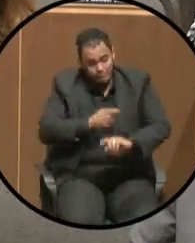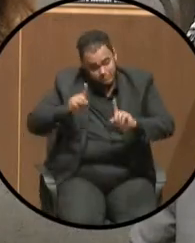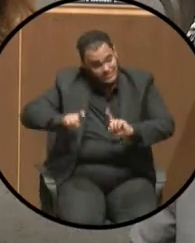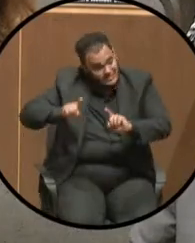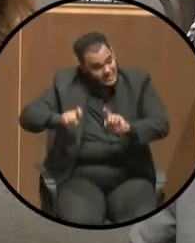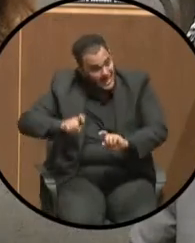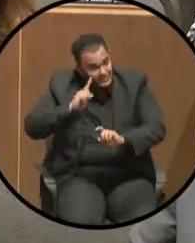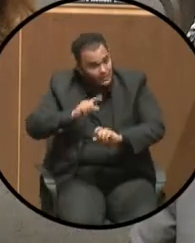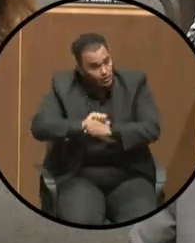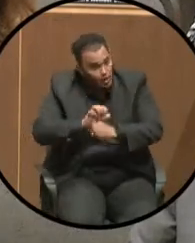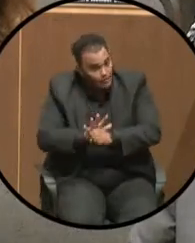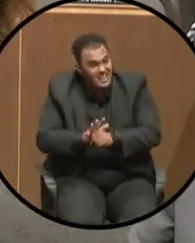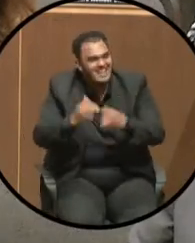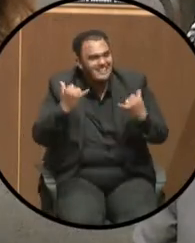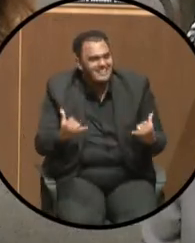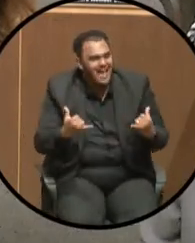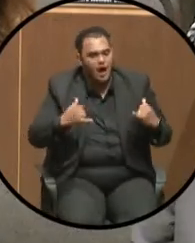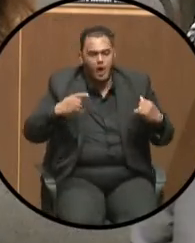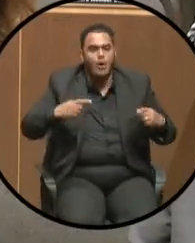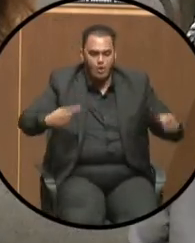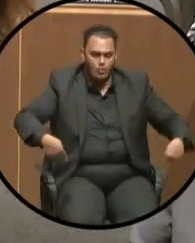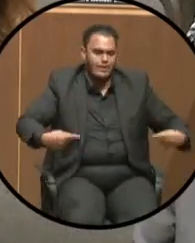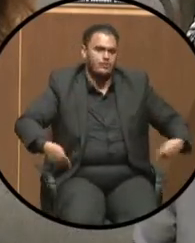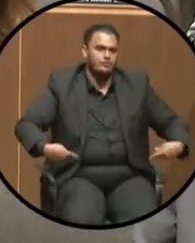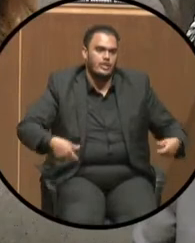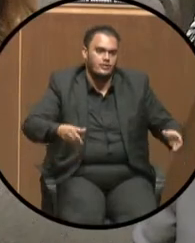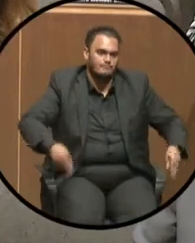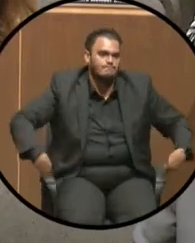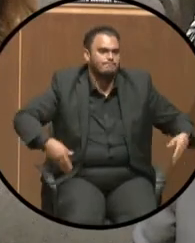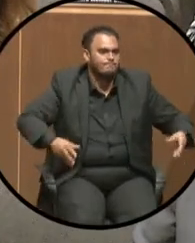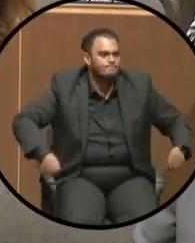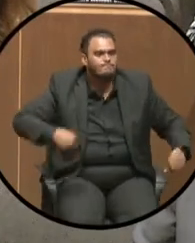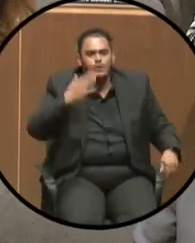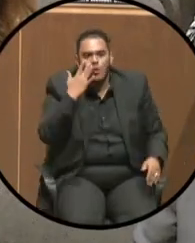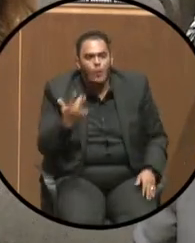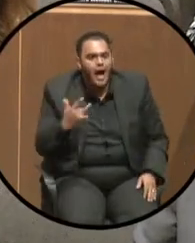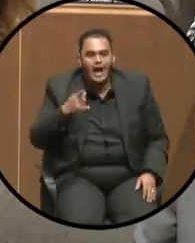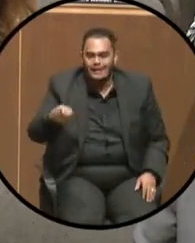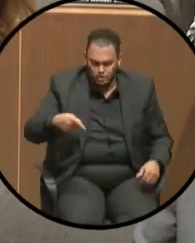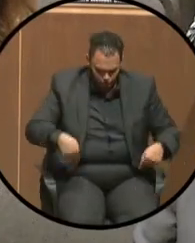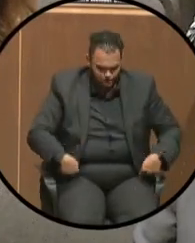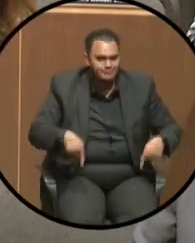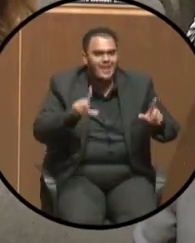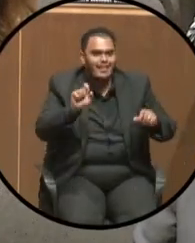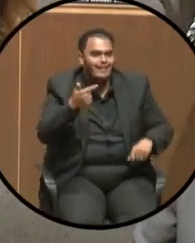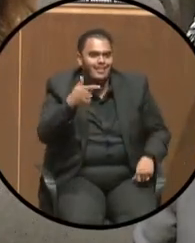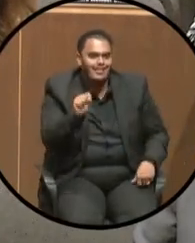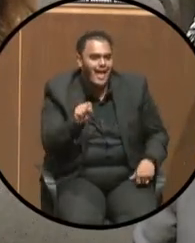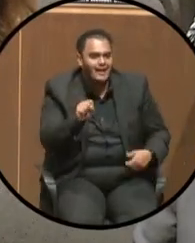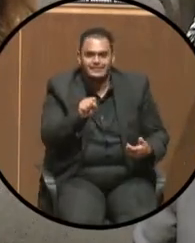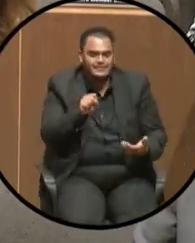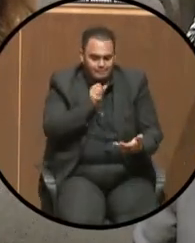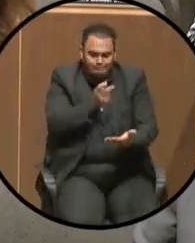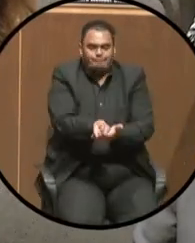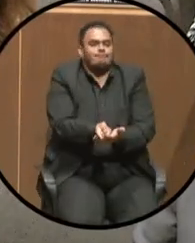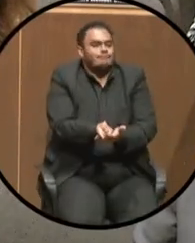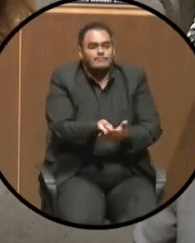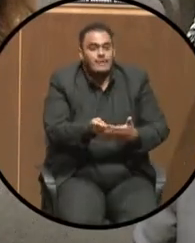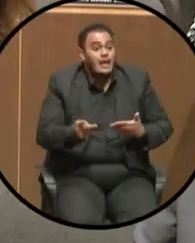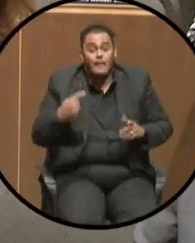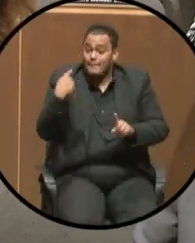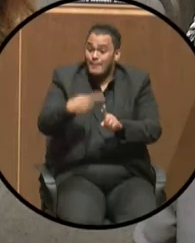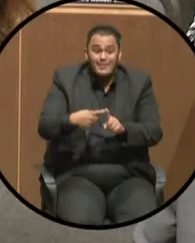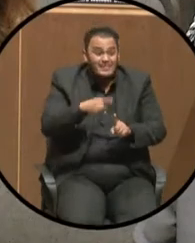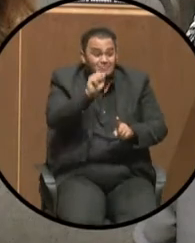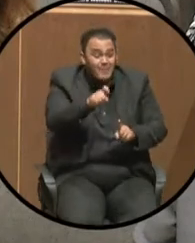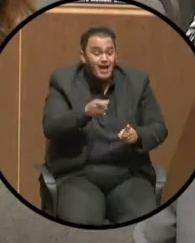tube due to gastrointestinal issues from the vaccine. But of course, the experts said there was no way that was from the vaccine. A recent